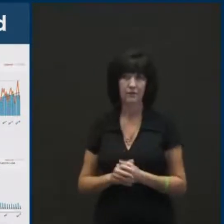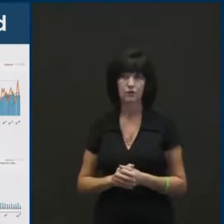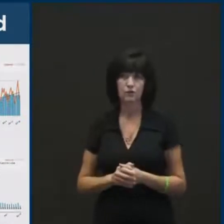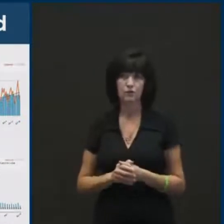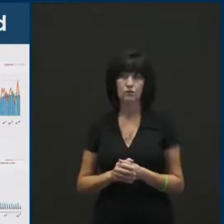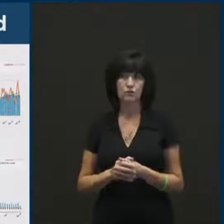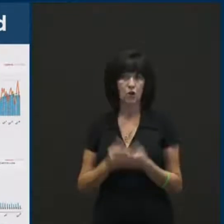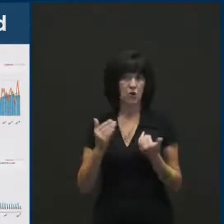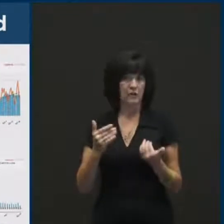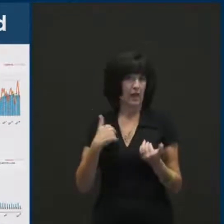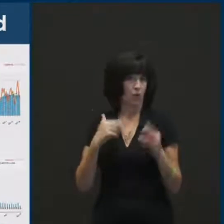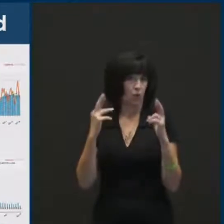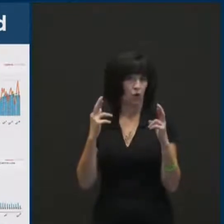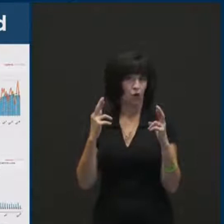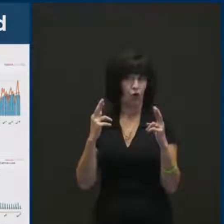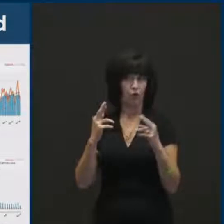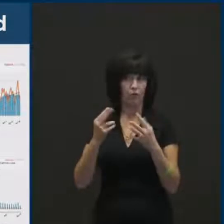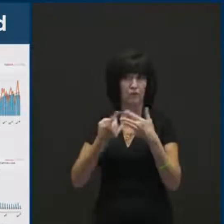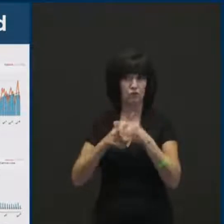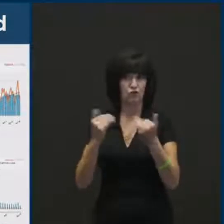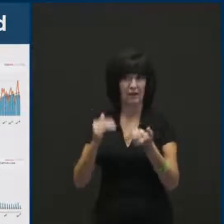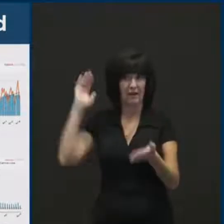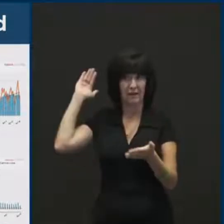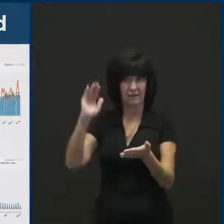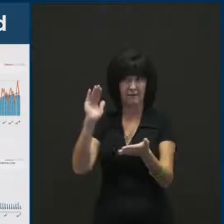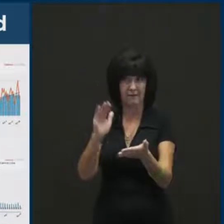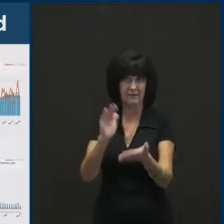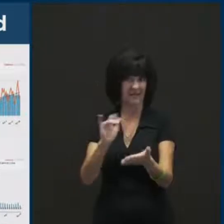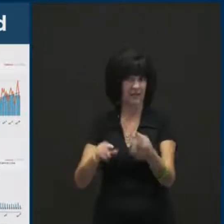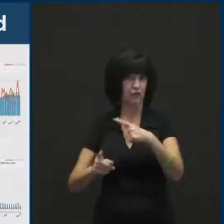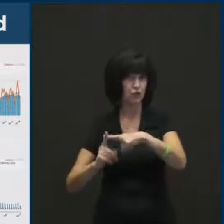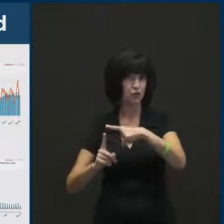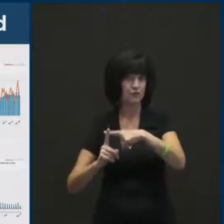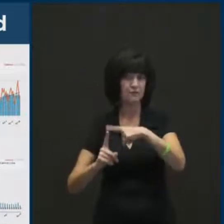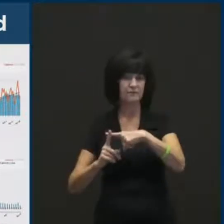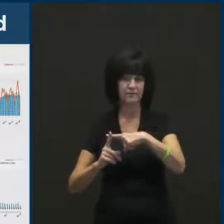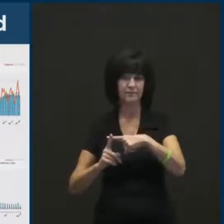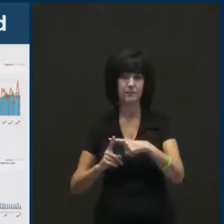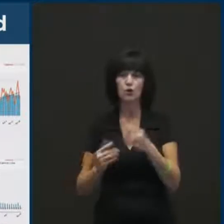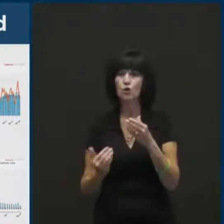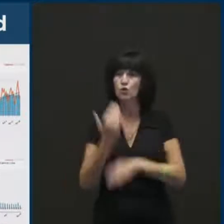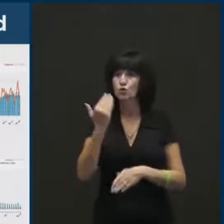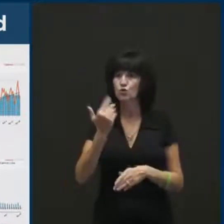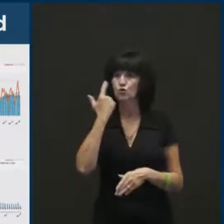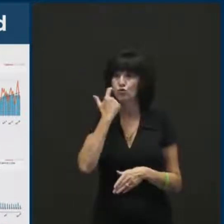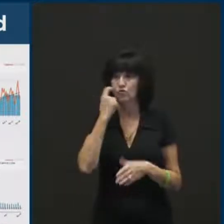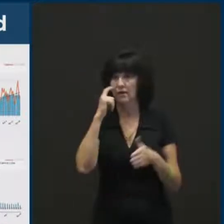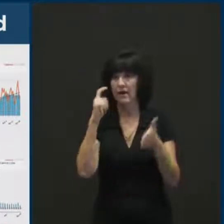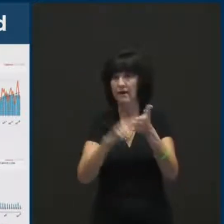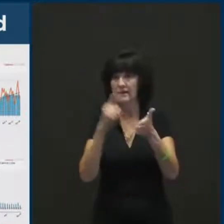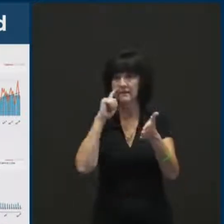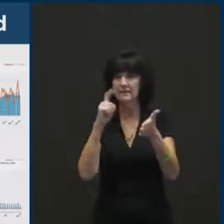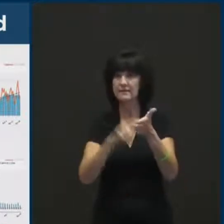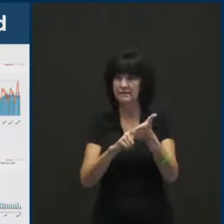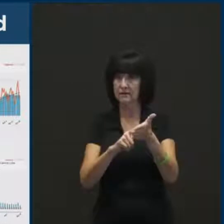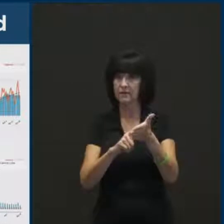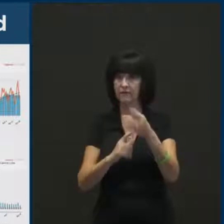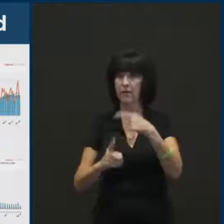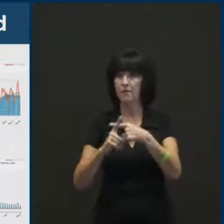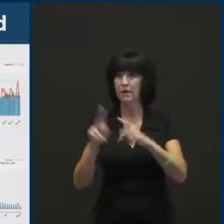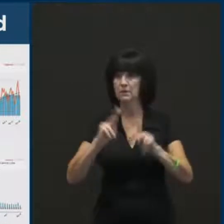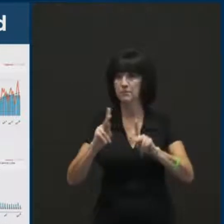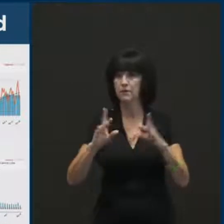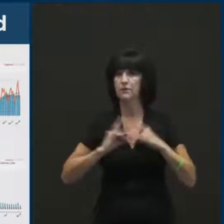bit of a downward trend, which hopefully is a good thing. Positive cases, new positive cases, top right, has been, we kind of hit